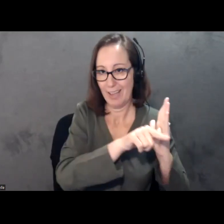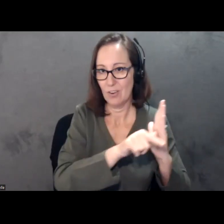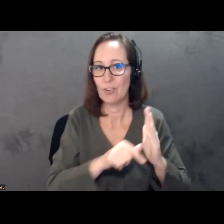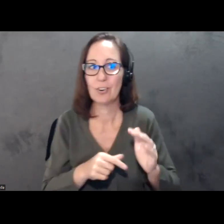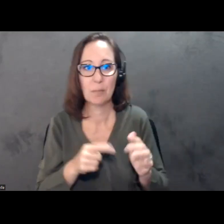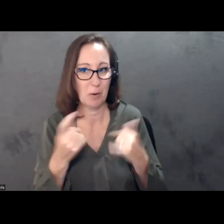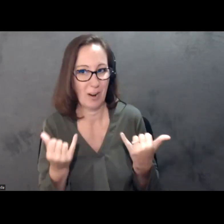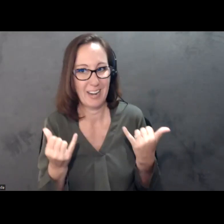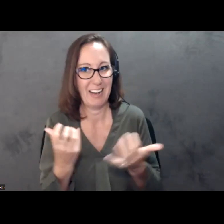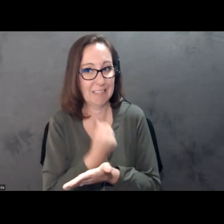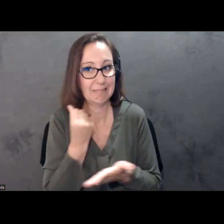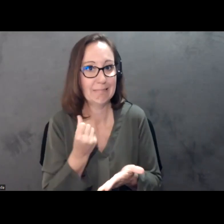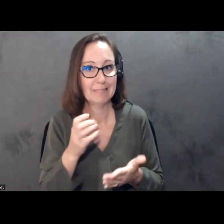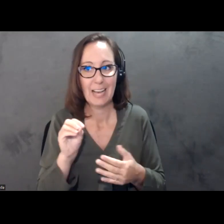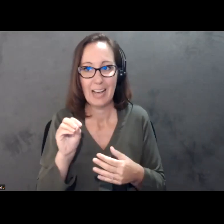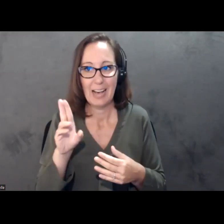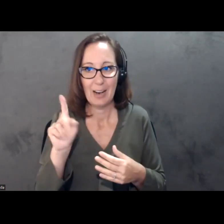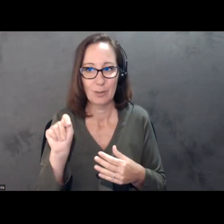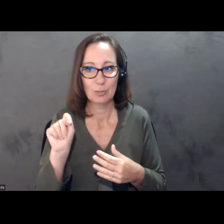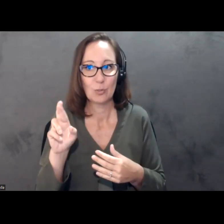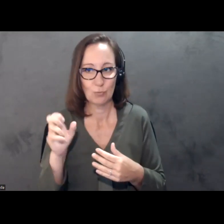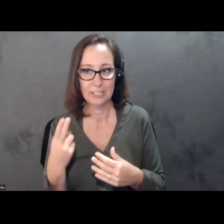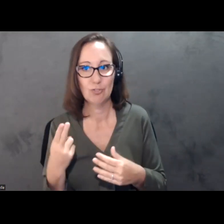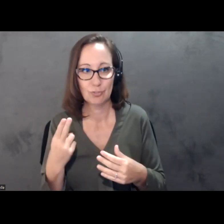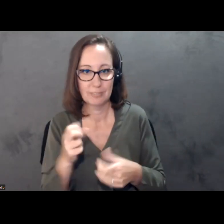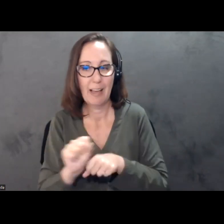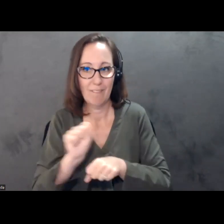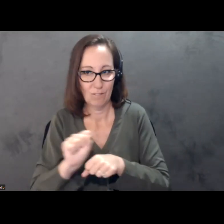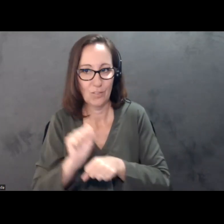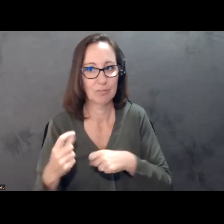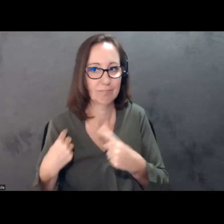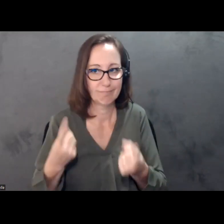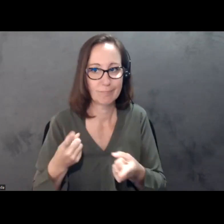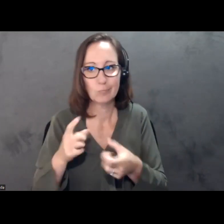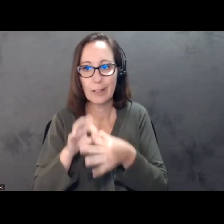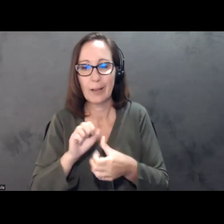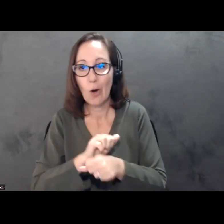have regarding any of the outreach efforts for COVID on the vaccinations and boosters.